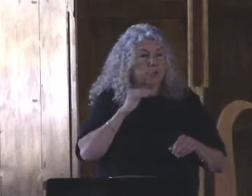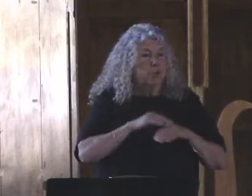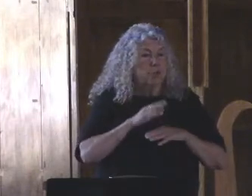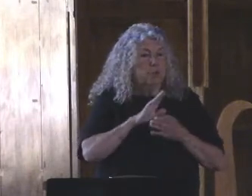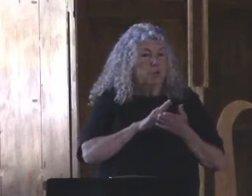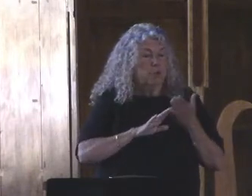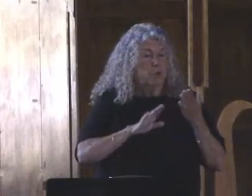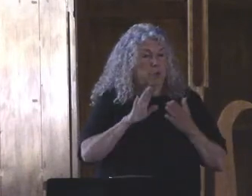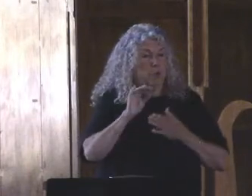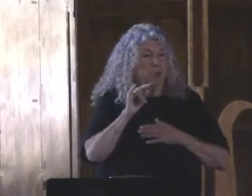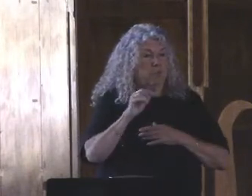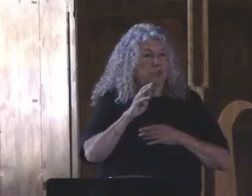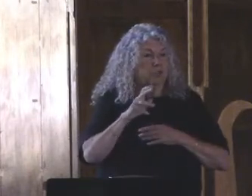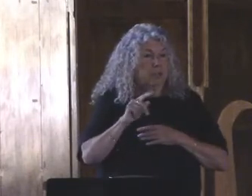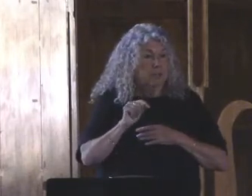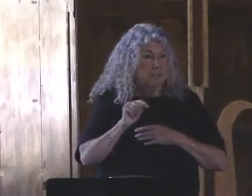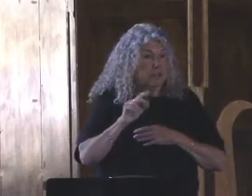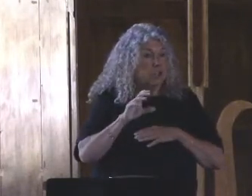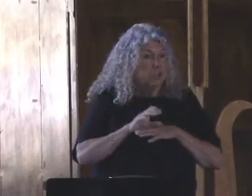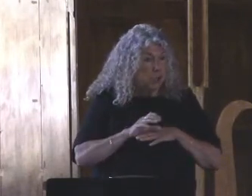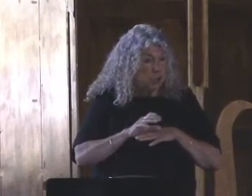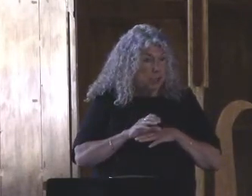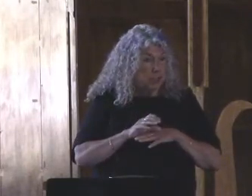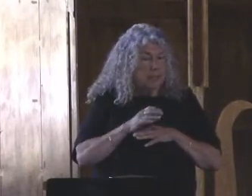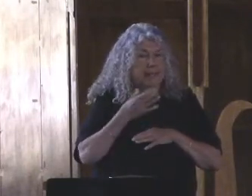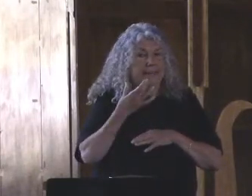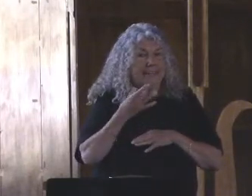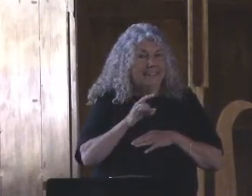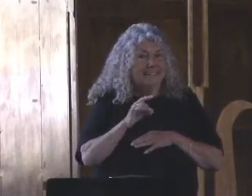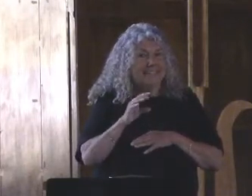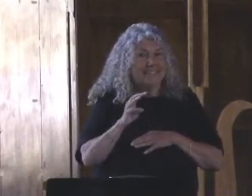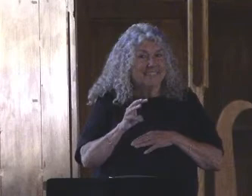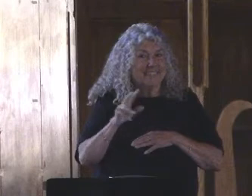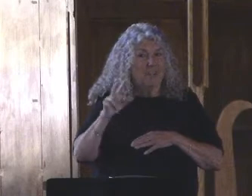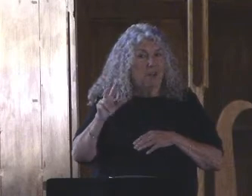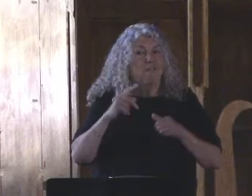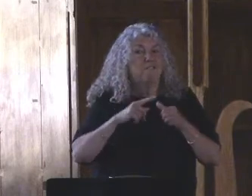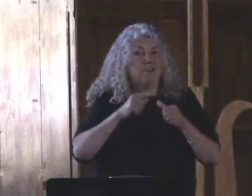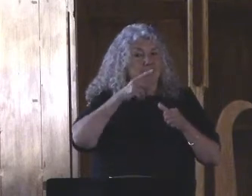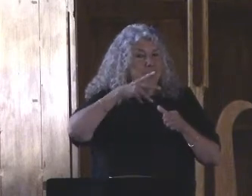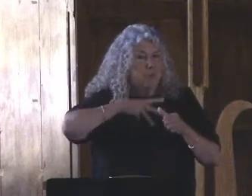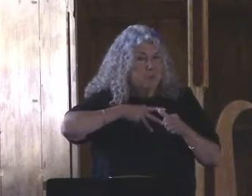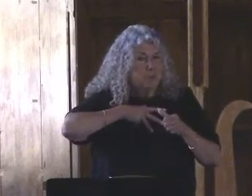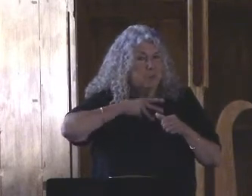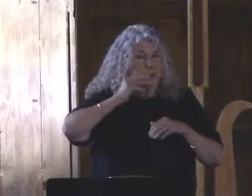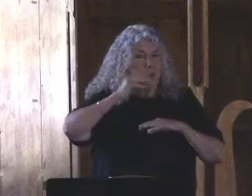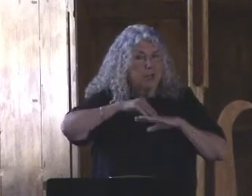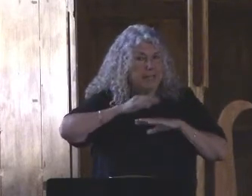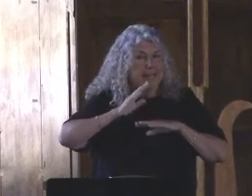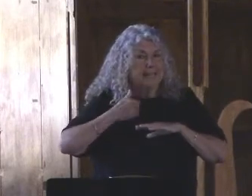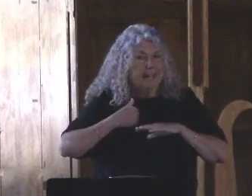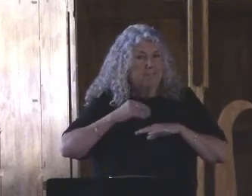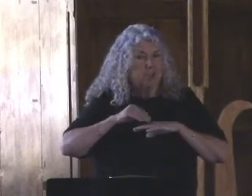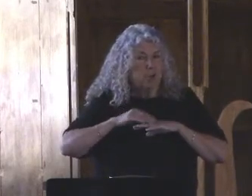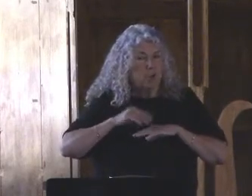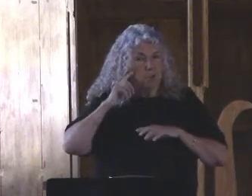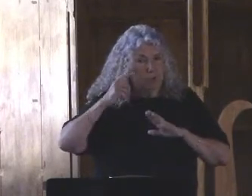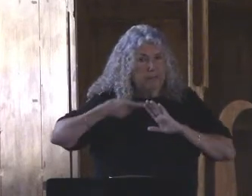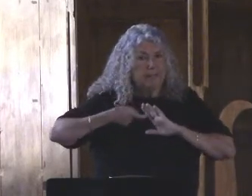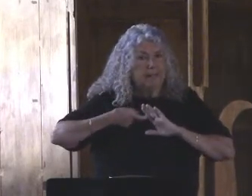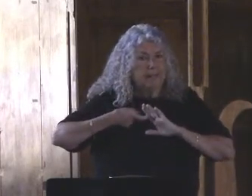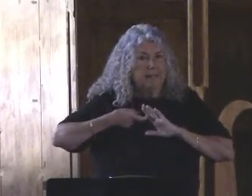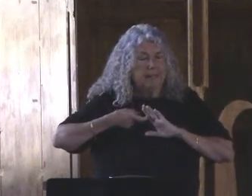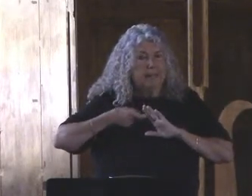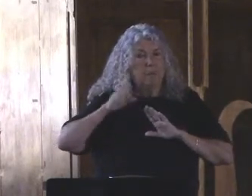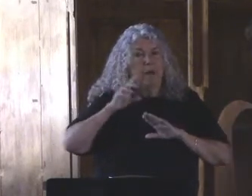the Universalist Church of America in 1863. She's the first woman to be ordained and have that ordination recognized